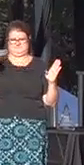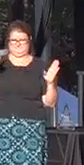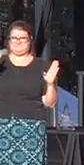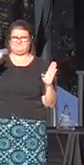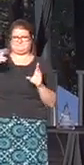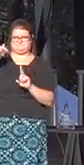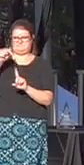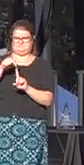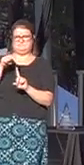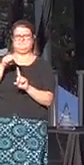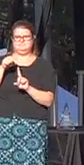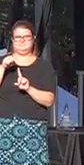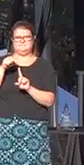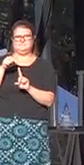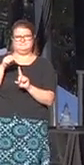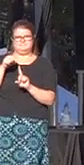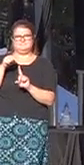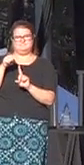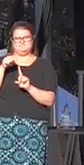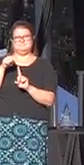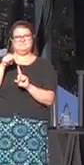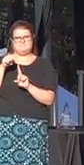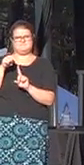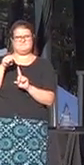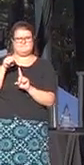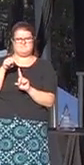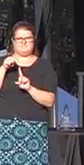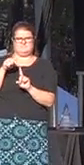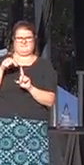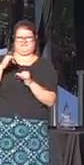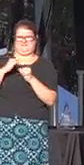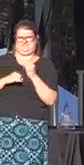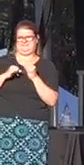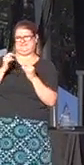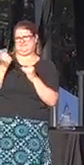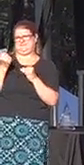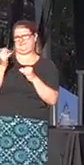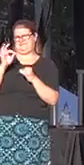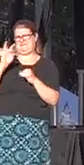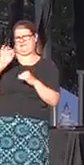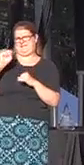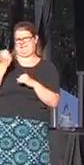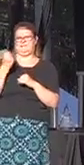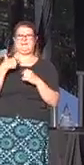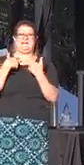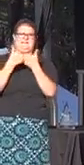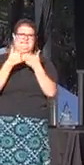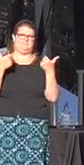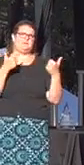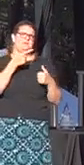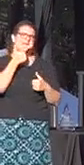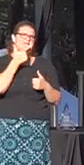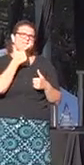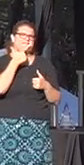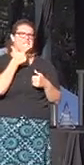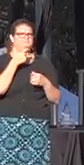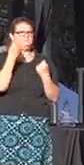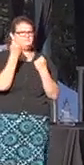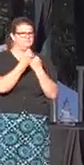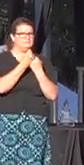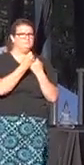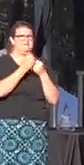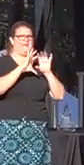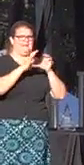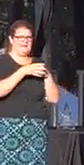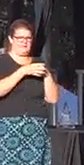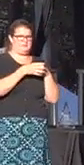then, just a couple more dates as the years went on. In the late 1980s, we had separate lesbian solidarity gatherings, which were an